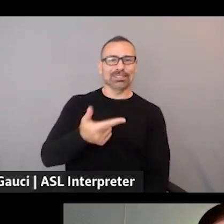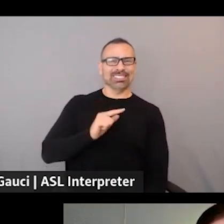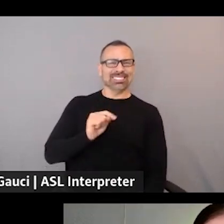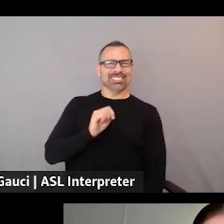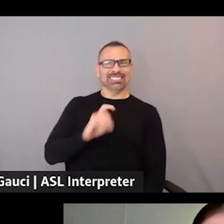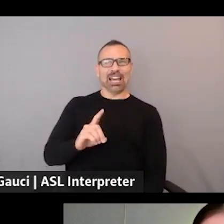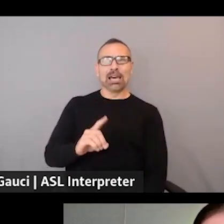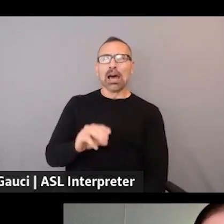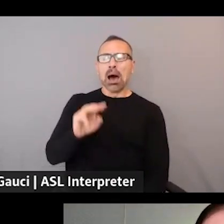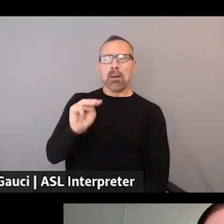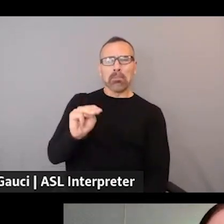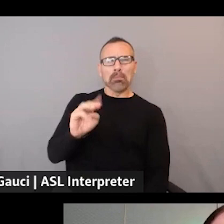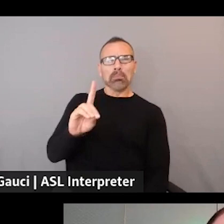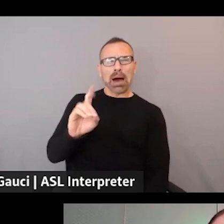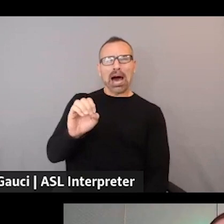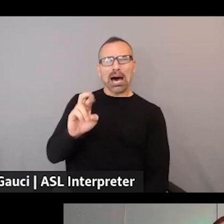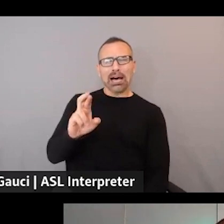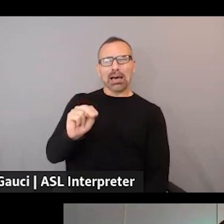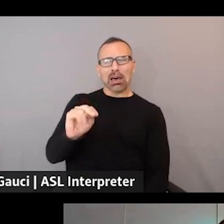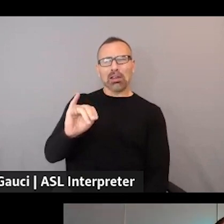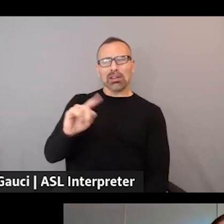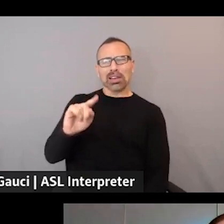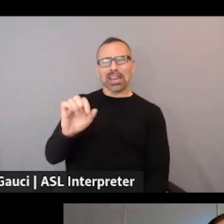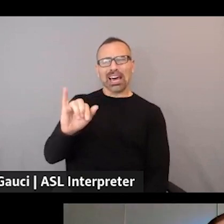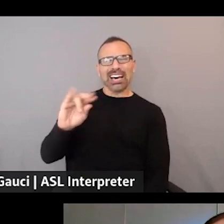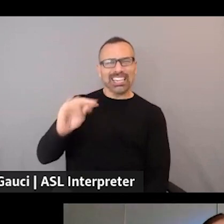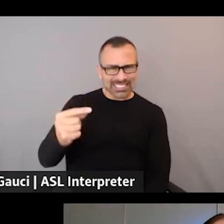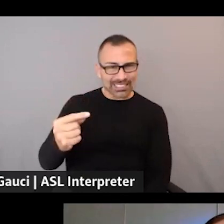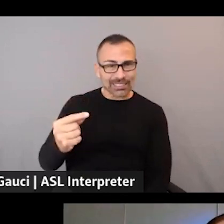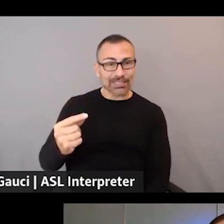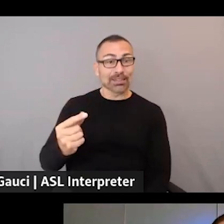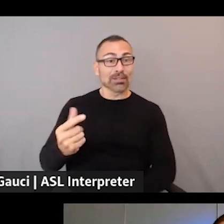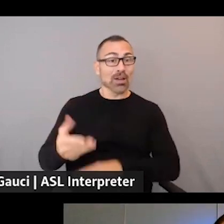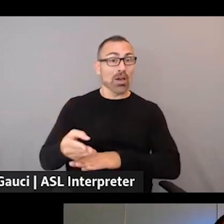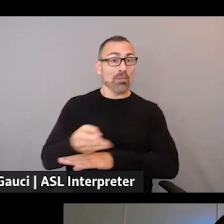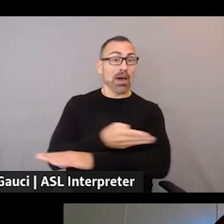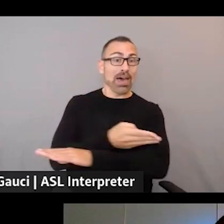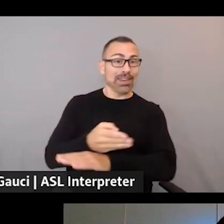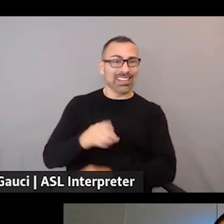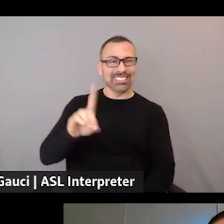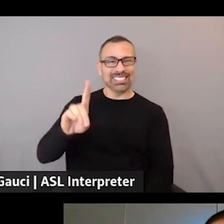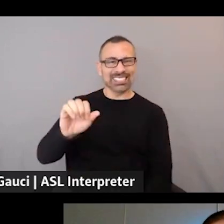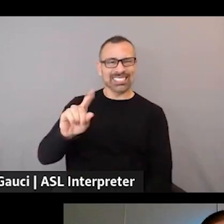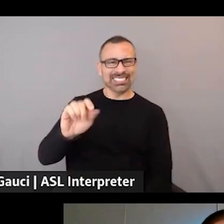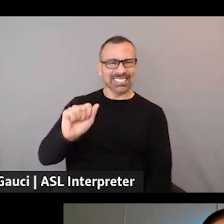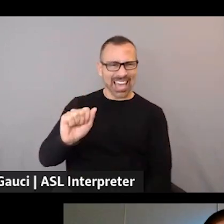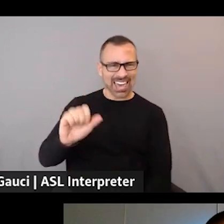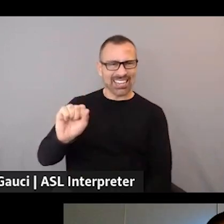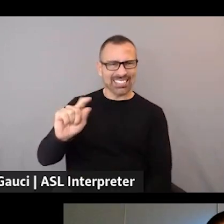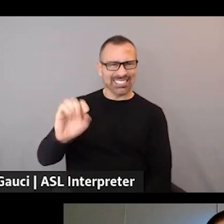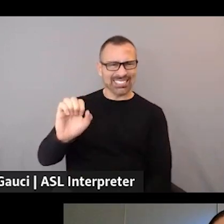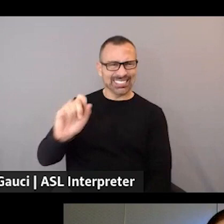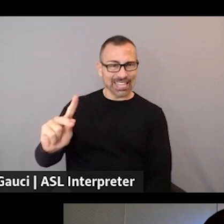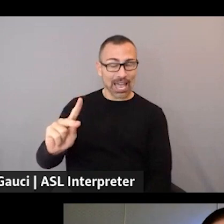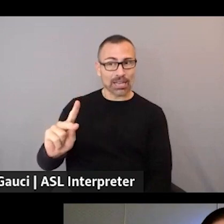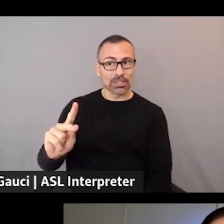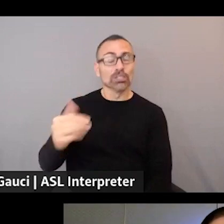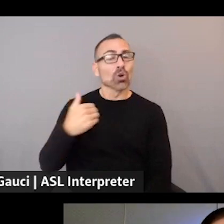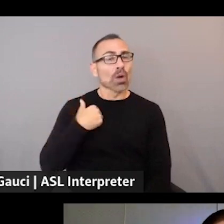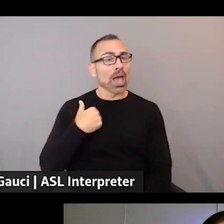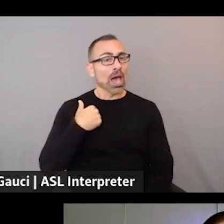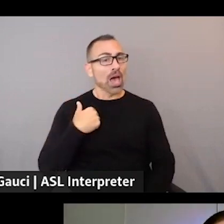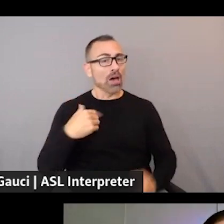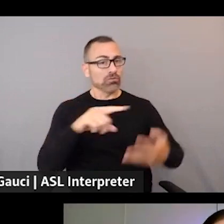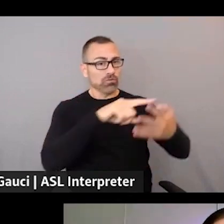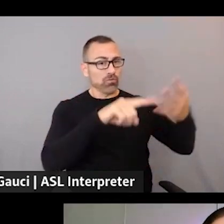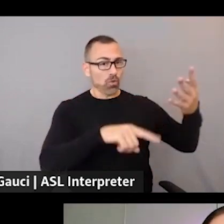Modernizing. I cannot talk. You can tell it's Friday. It's late in the afternoon. Modernizing data stack with Let's Ship It. So there's 4 episodes. So there's some videos that I